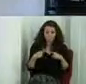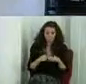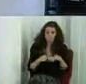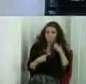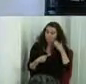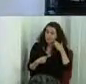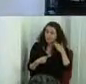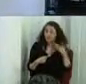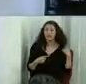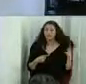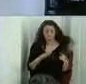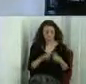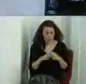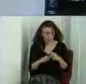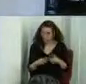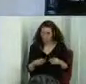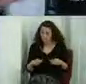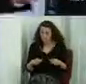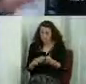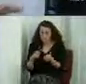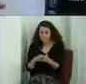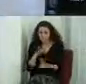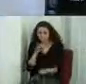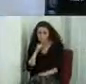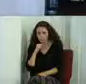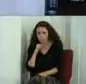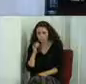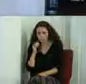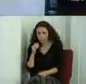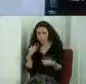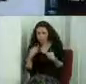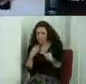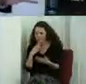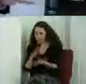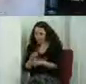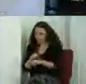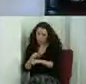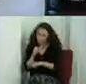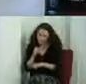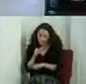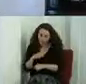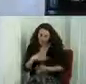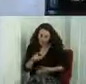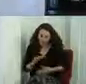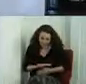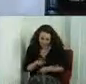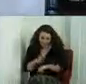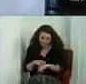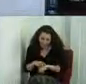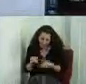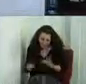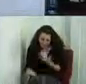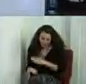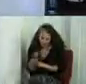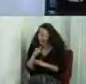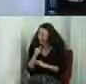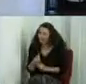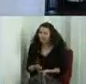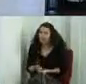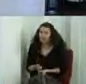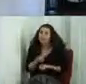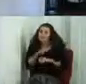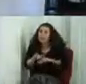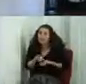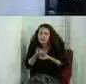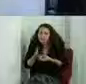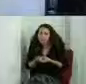sometimes pastors even go through the bad times in our lives. And no, it's not confession time this morning. I'm not about to tell you what's going on in my life. You know,